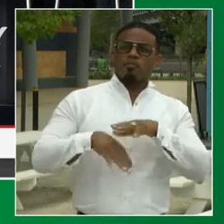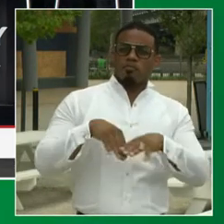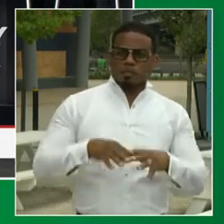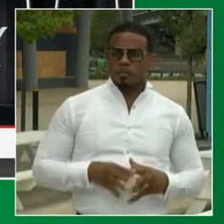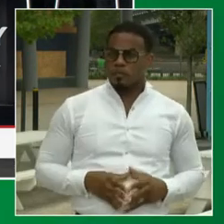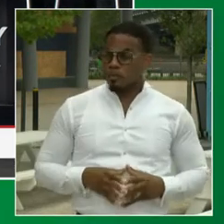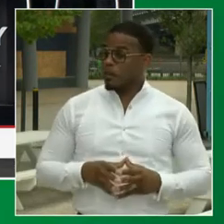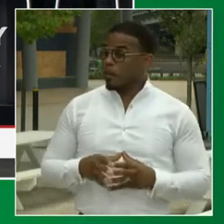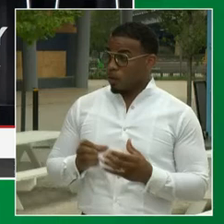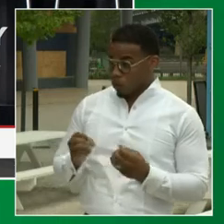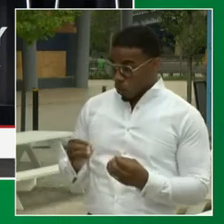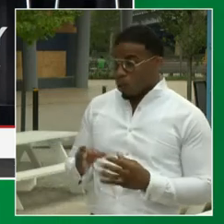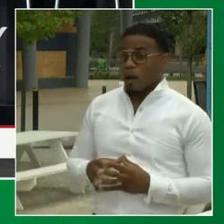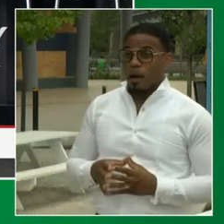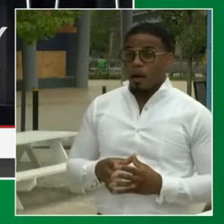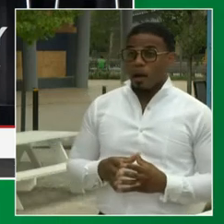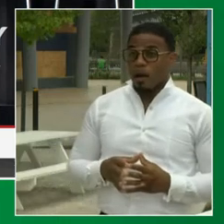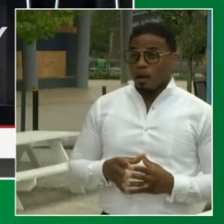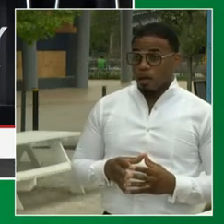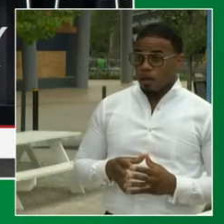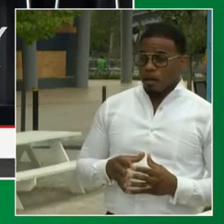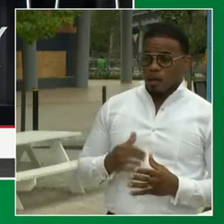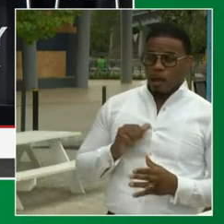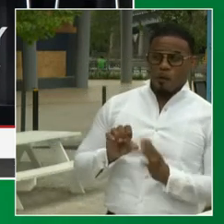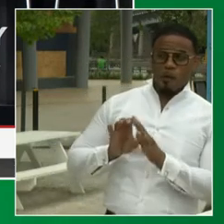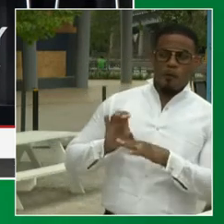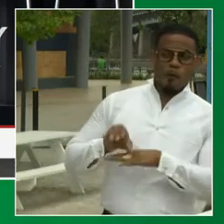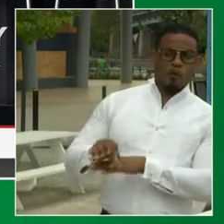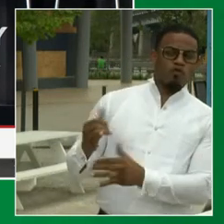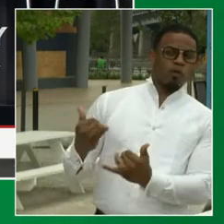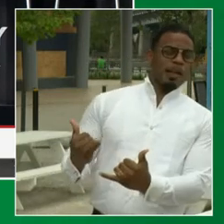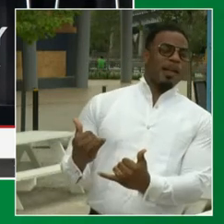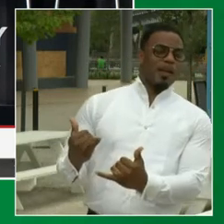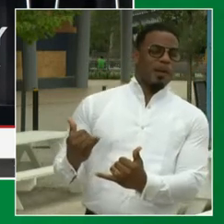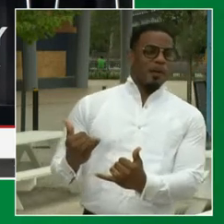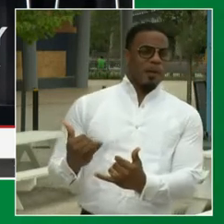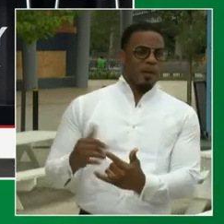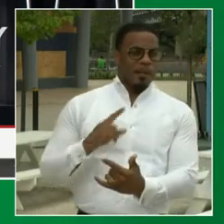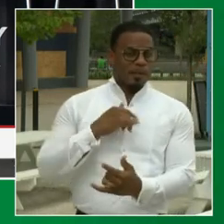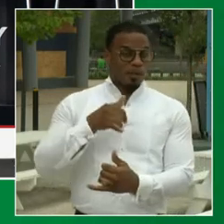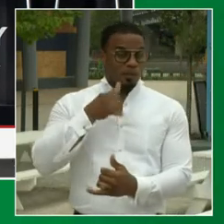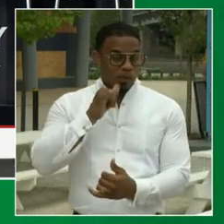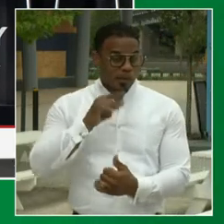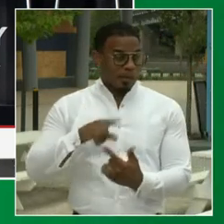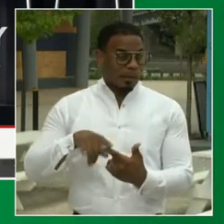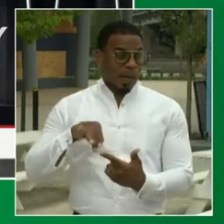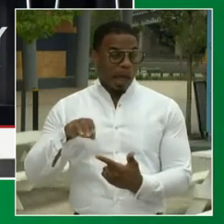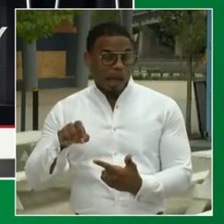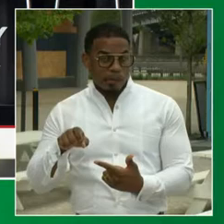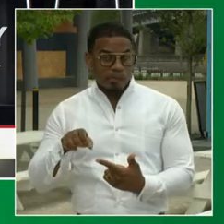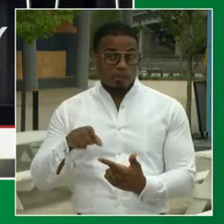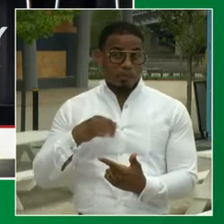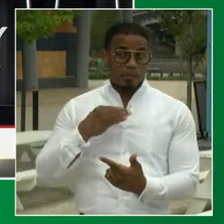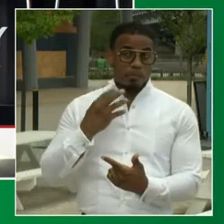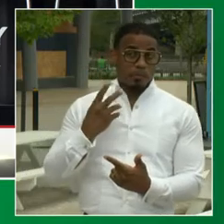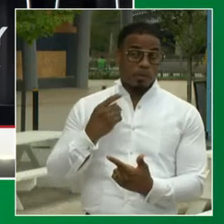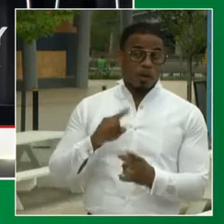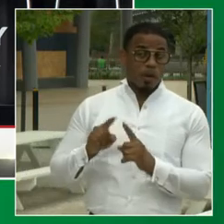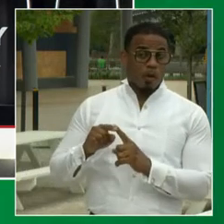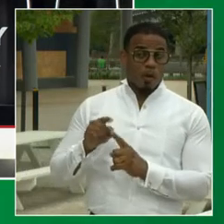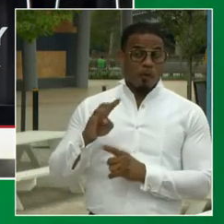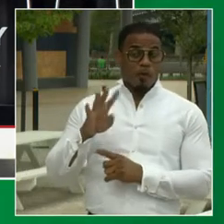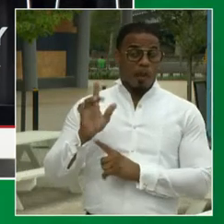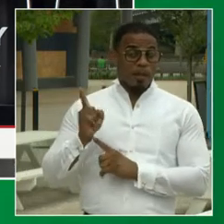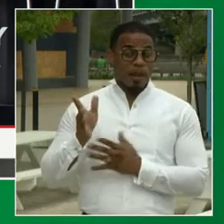Okay. So I won't force you to do it right now, but there's drinks, there's ice, but there's also